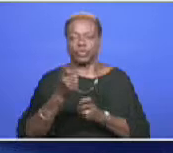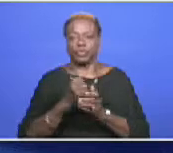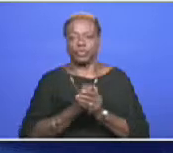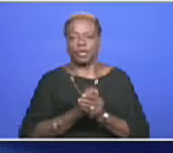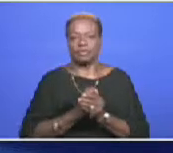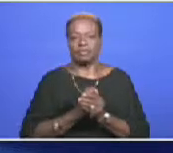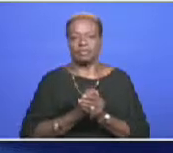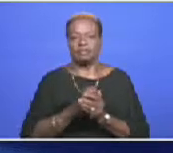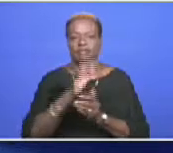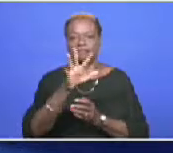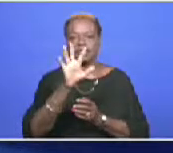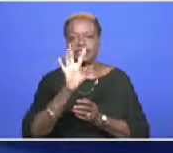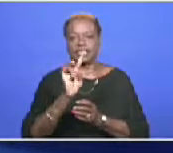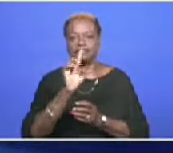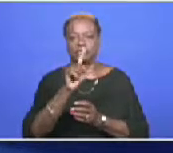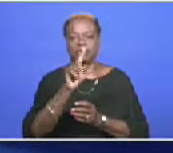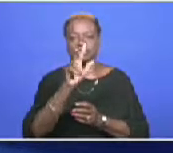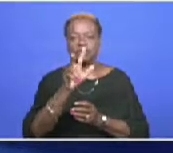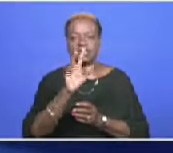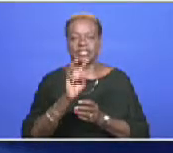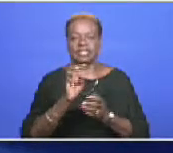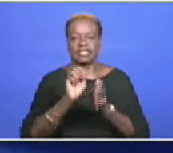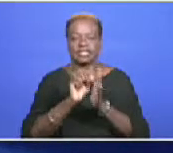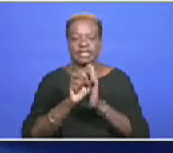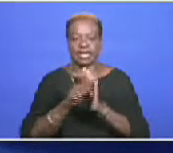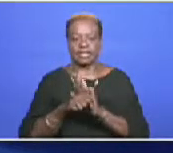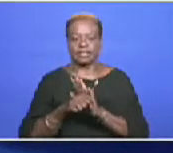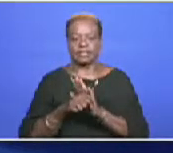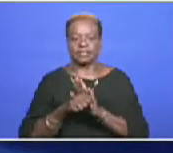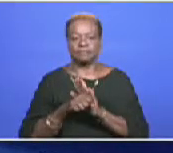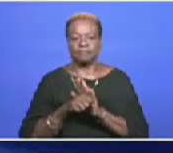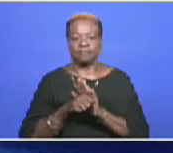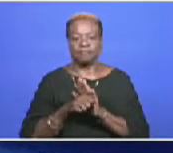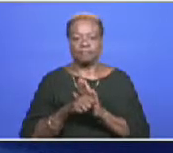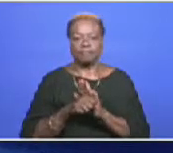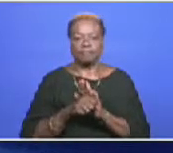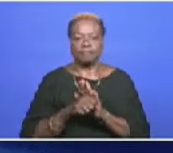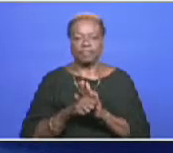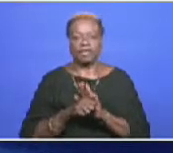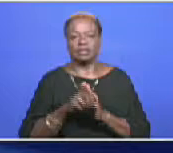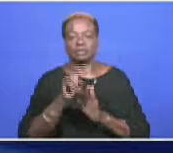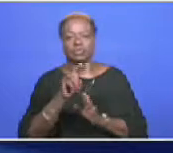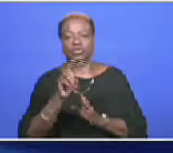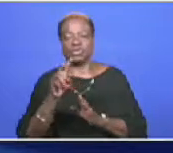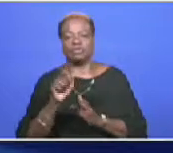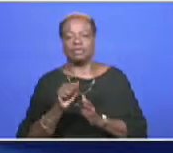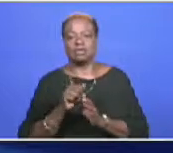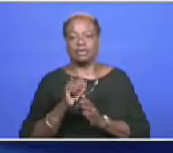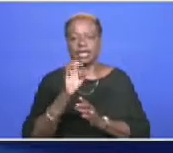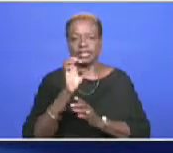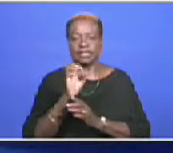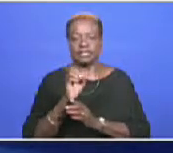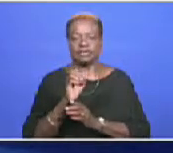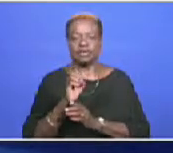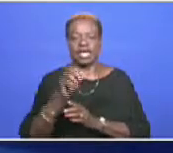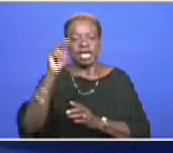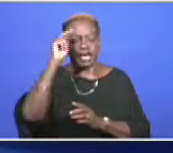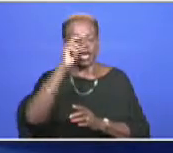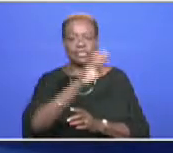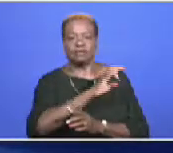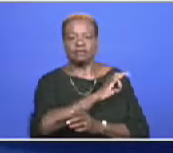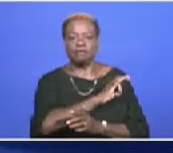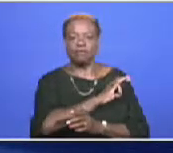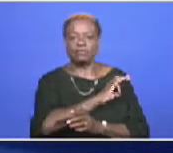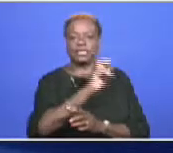in 57.36 seconds. He also took silver in the 200 IM in 223.90. Nigel Forbes touching the